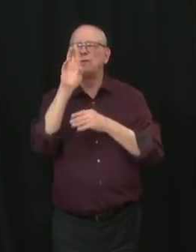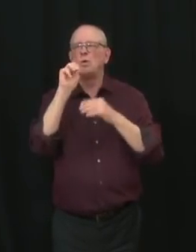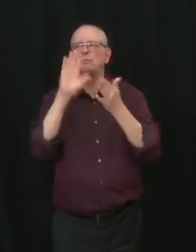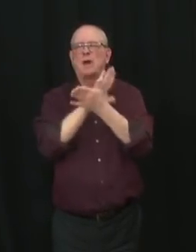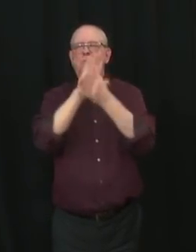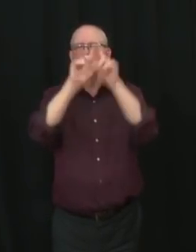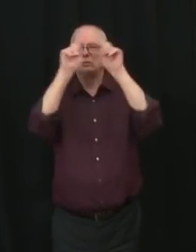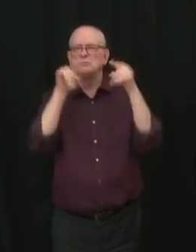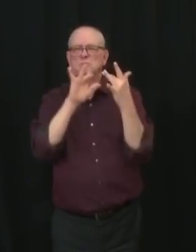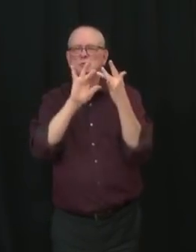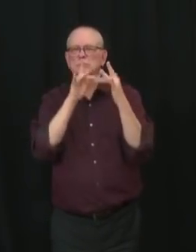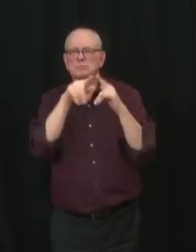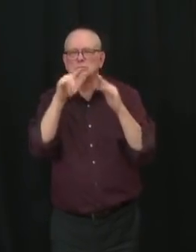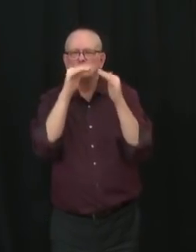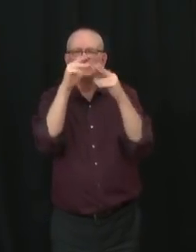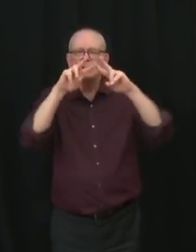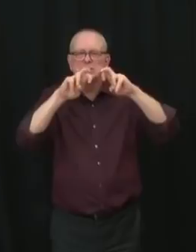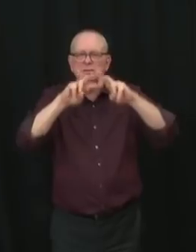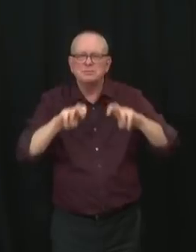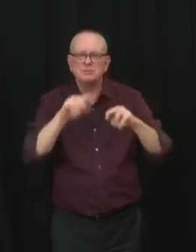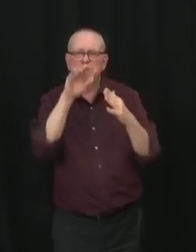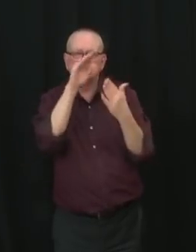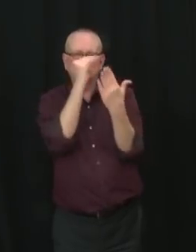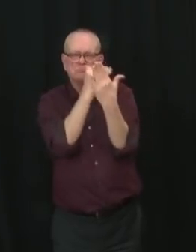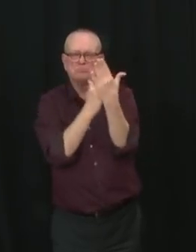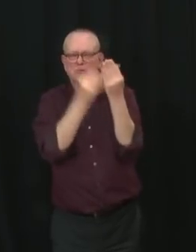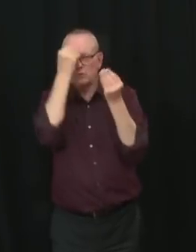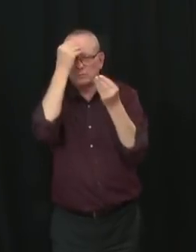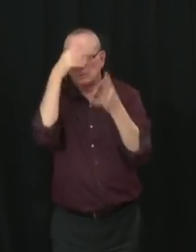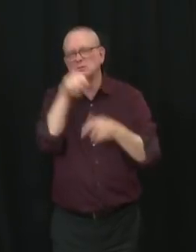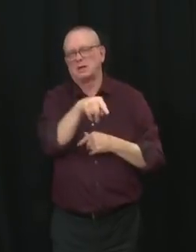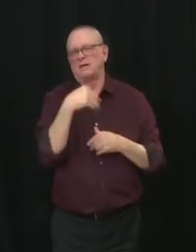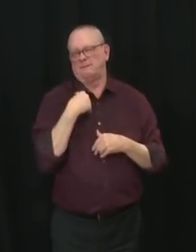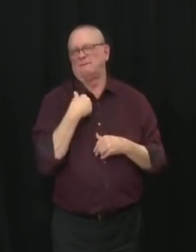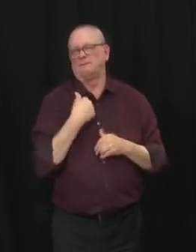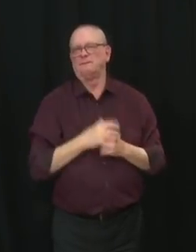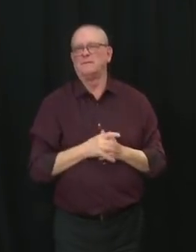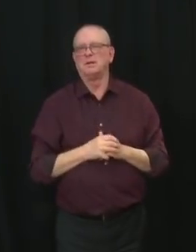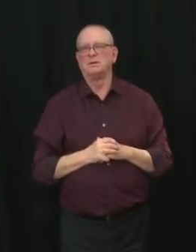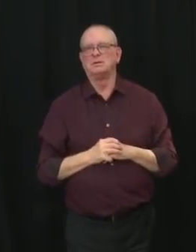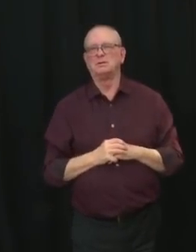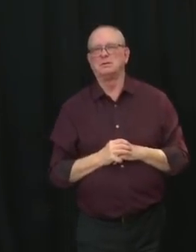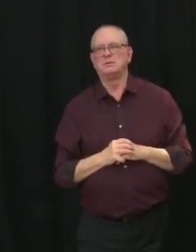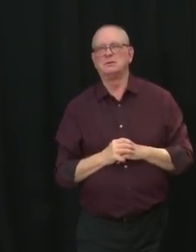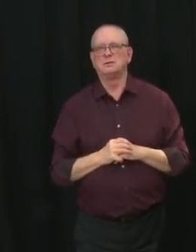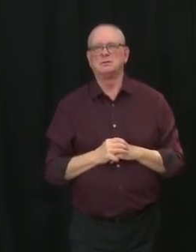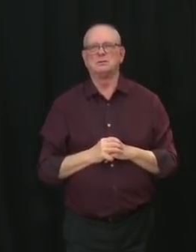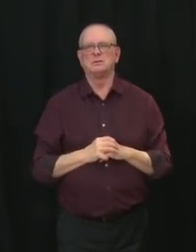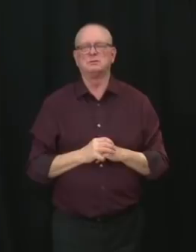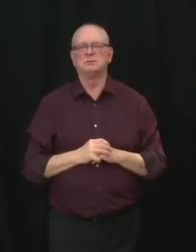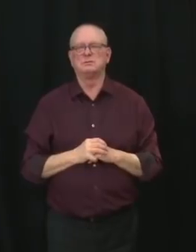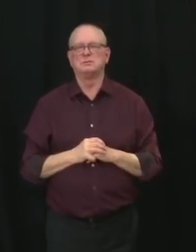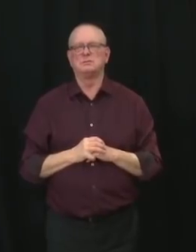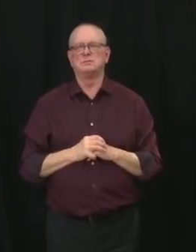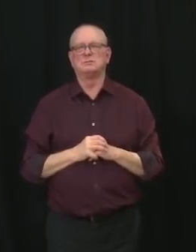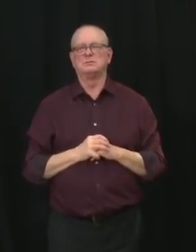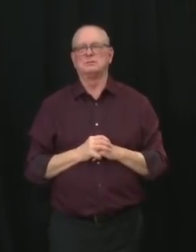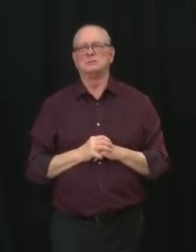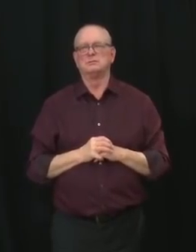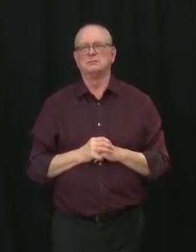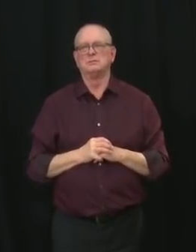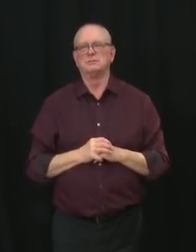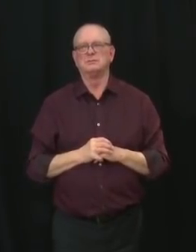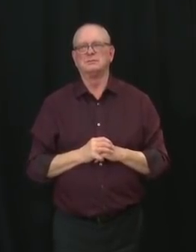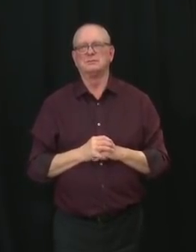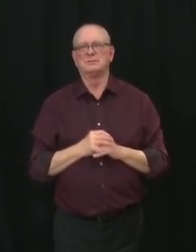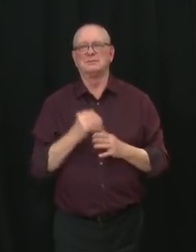they can help determine the best treatment path for you. If you are in this group and want to share your rapid test result with your physician,